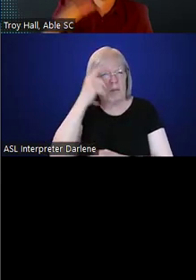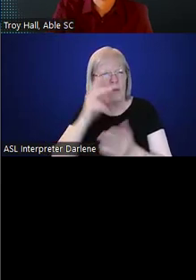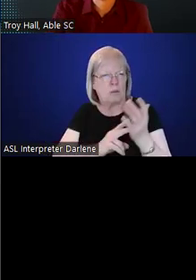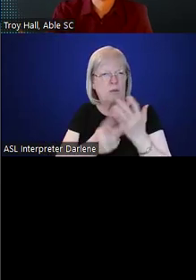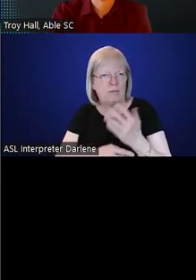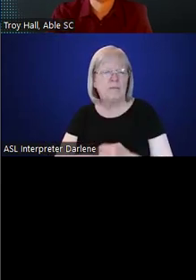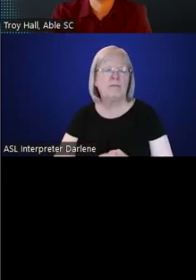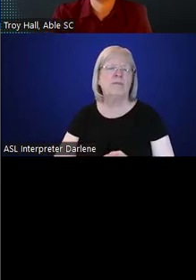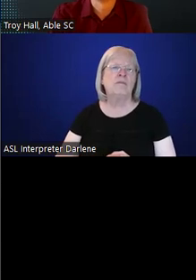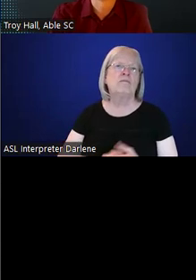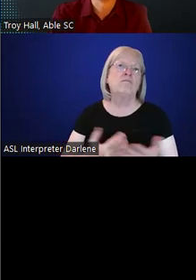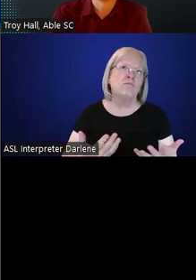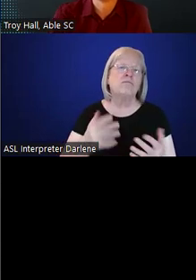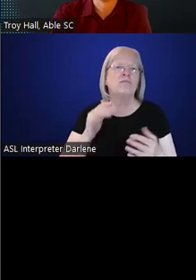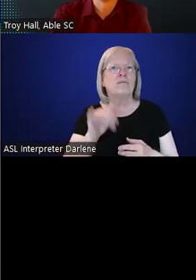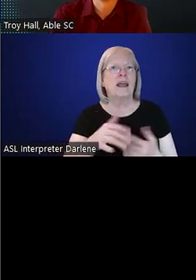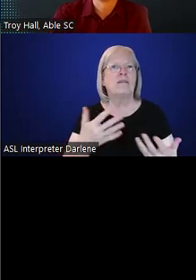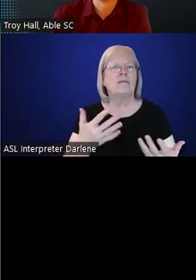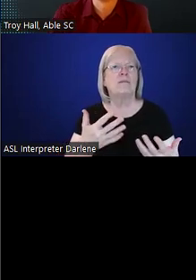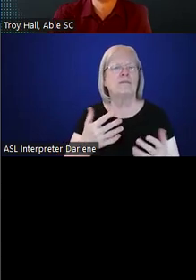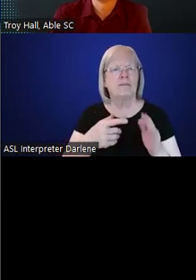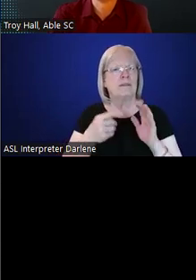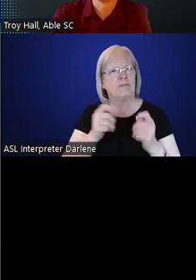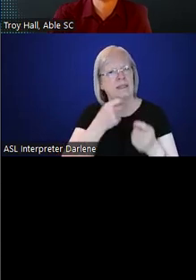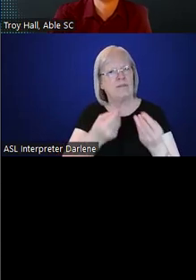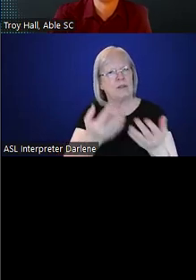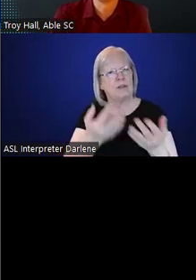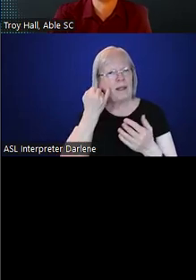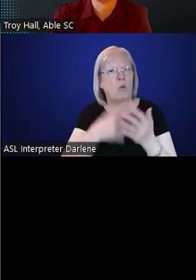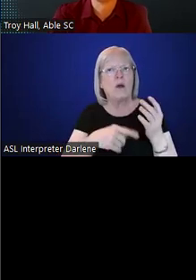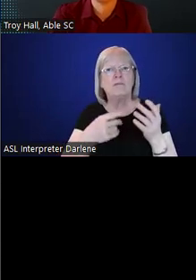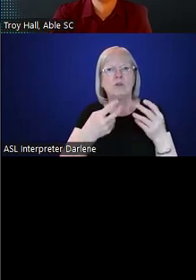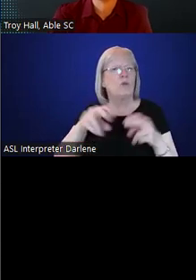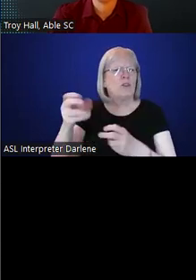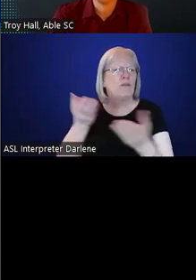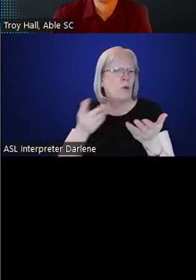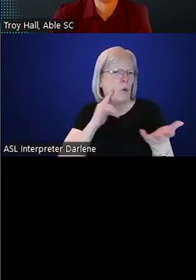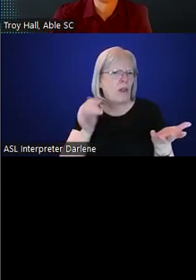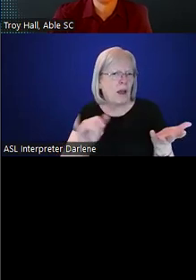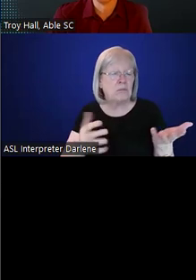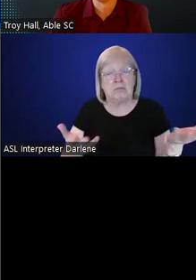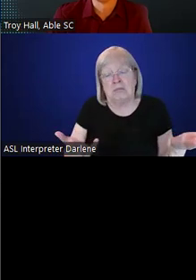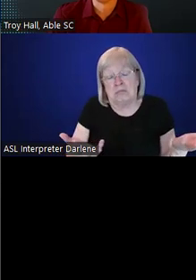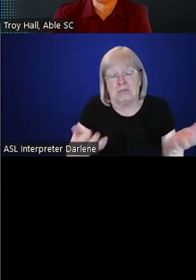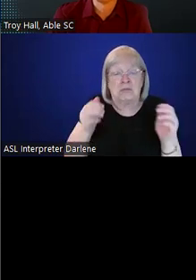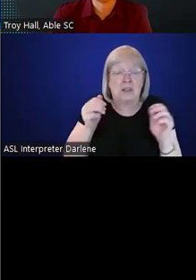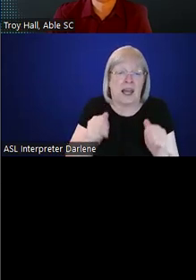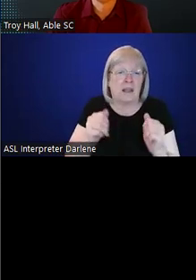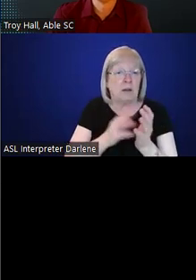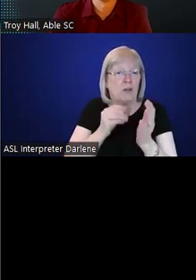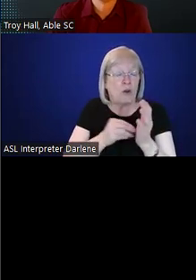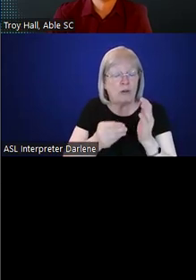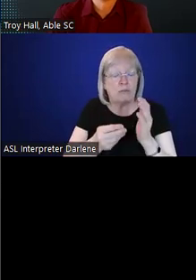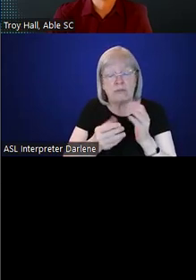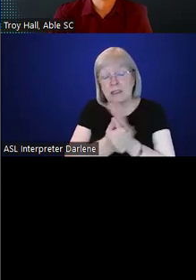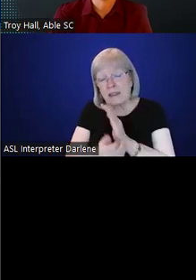Kind of an example of directly what are these transition services. So this can be anything from learning skills, sort of in an abstract